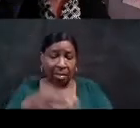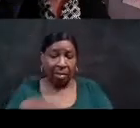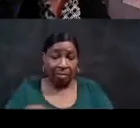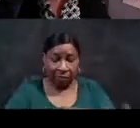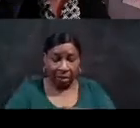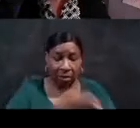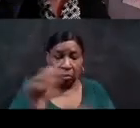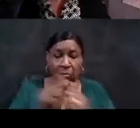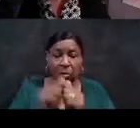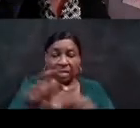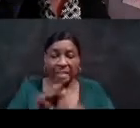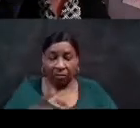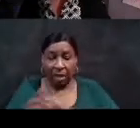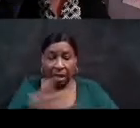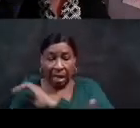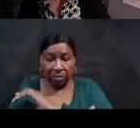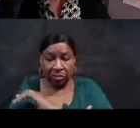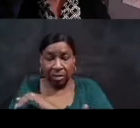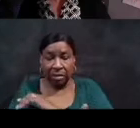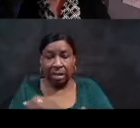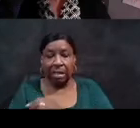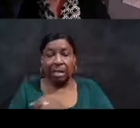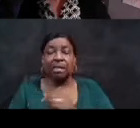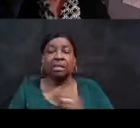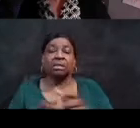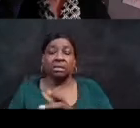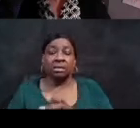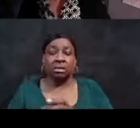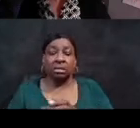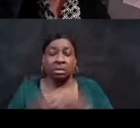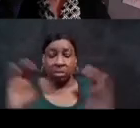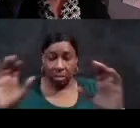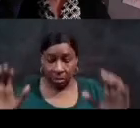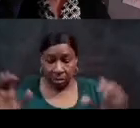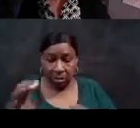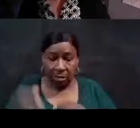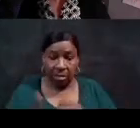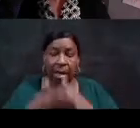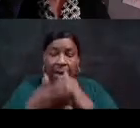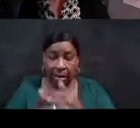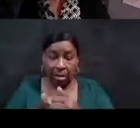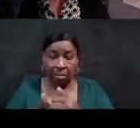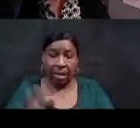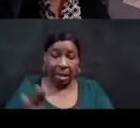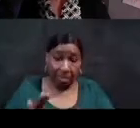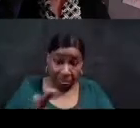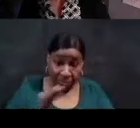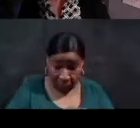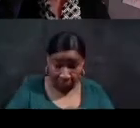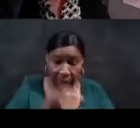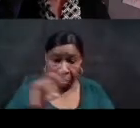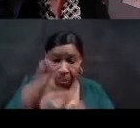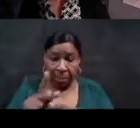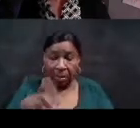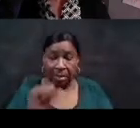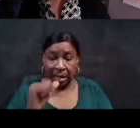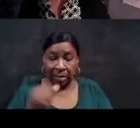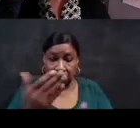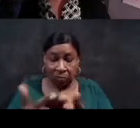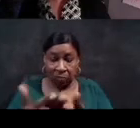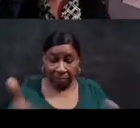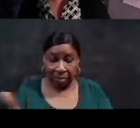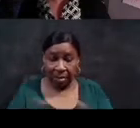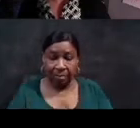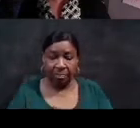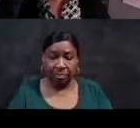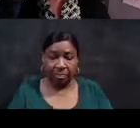out enforcement. And caught up in the morass are islands and island communities. They may have once been a space